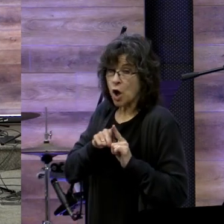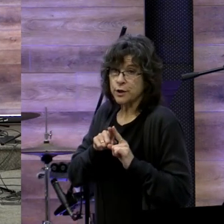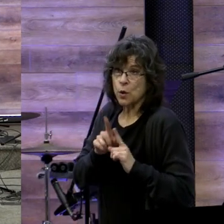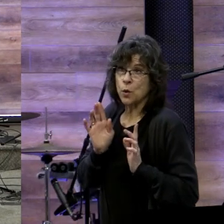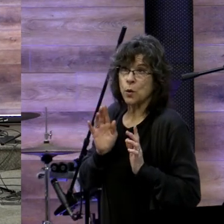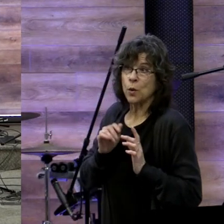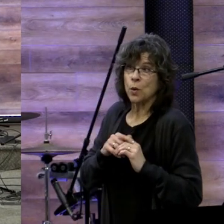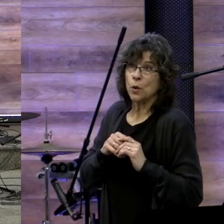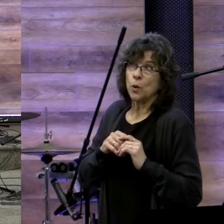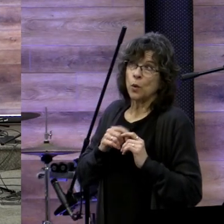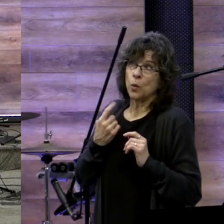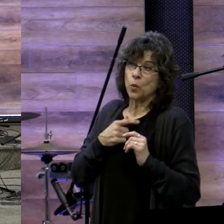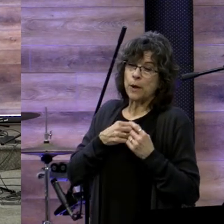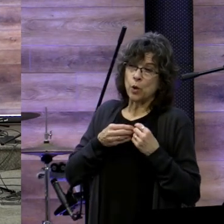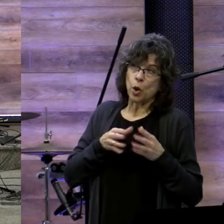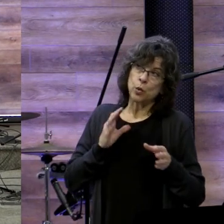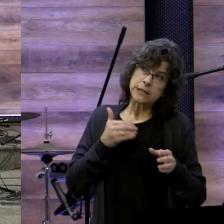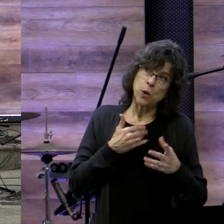we'll lose our spot too.